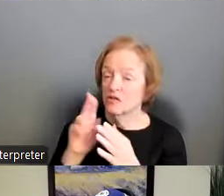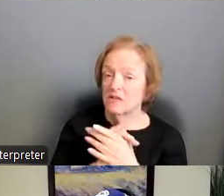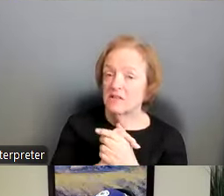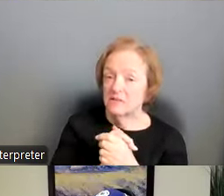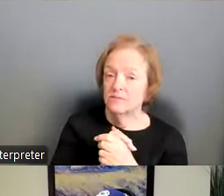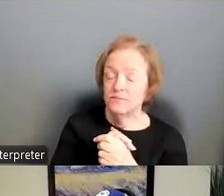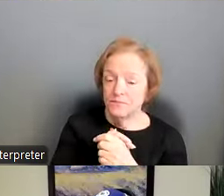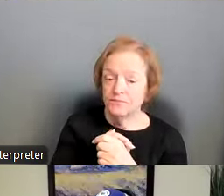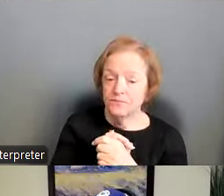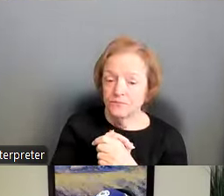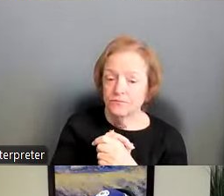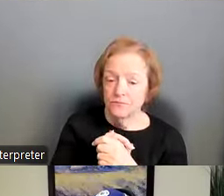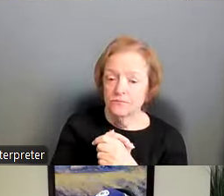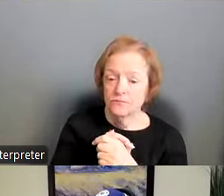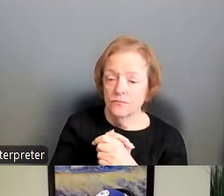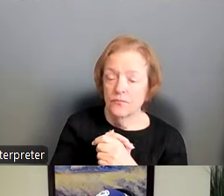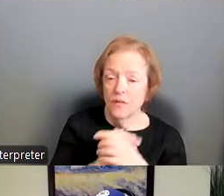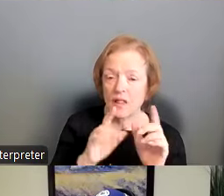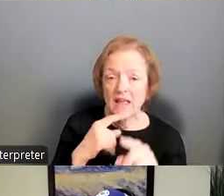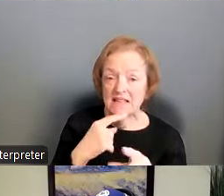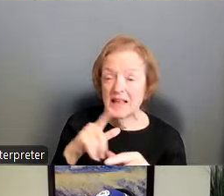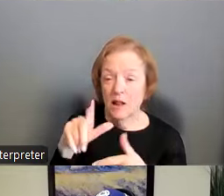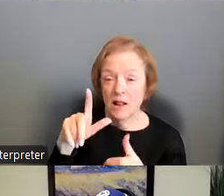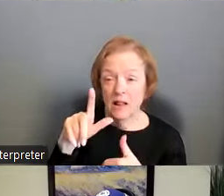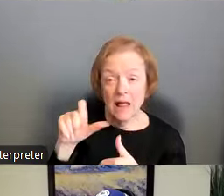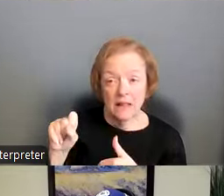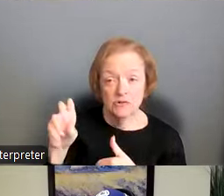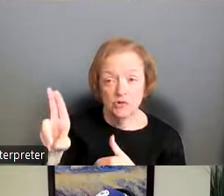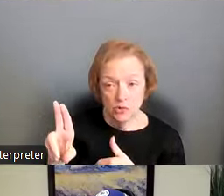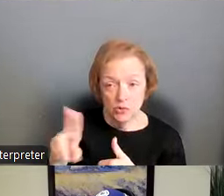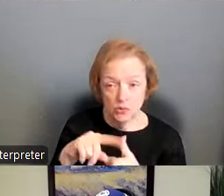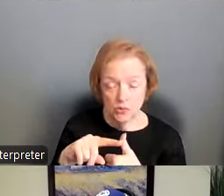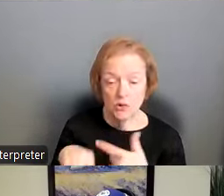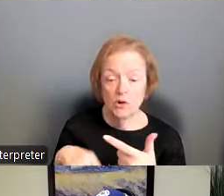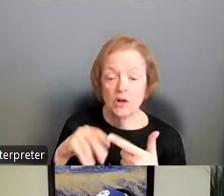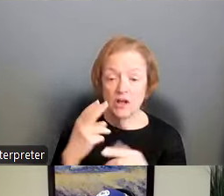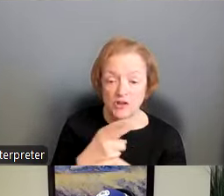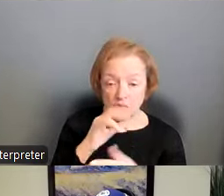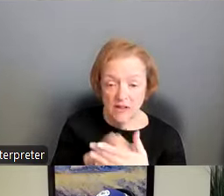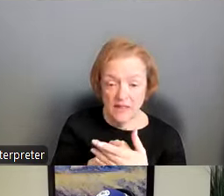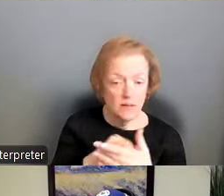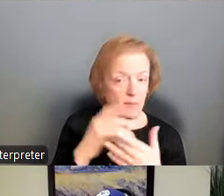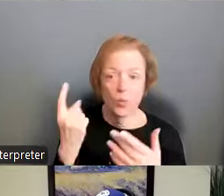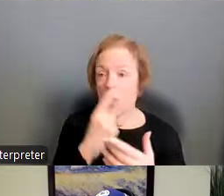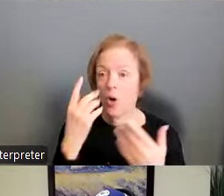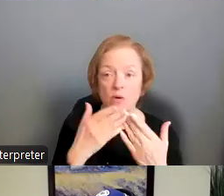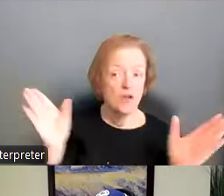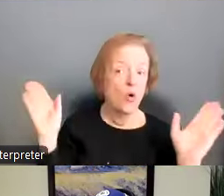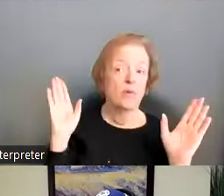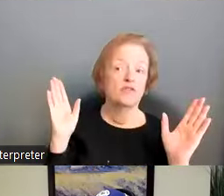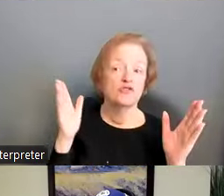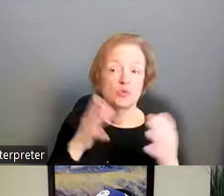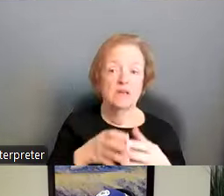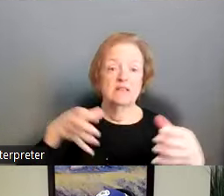Like I said, Louisiana State University is using our program, so we're always open and willing to talk and see if